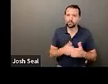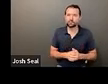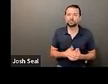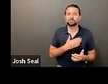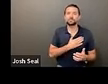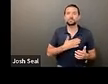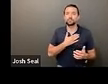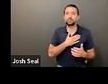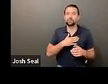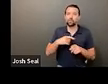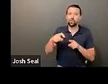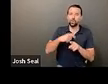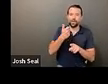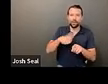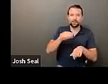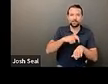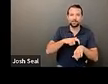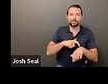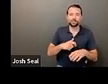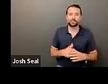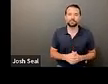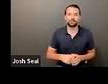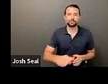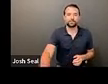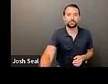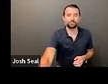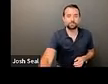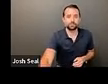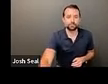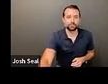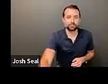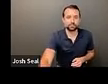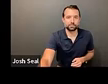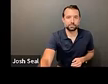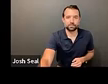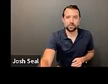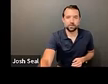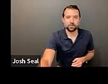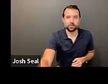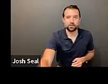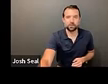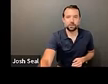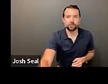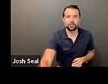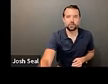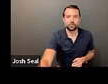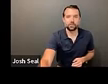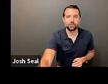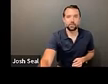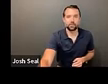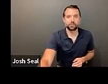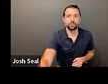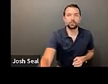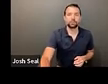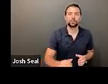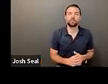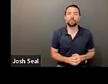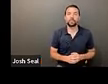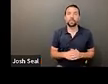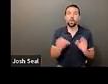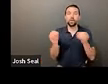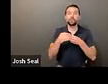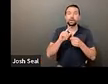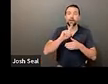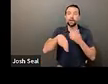time. So this is the first in our series of office hours. Today we're going to talk about resources.